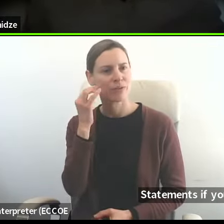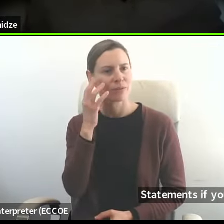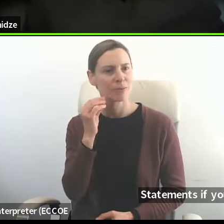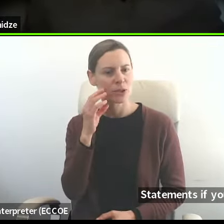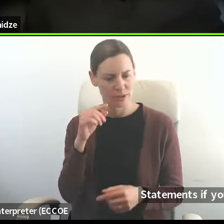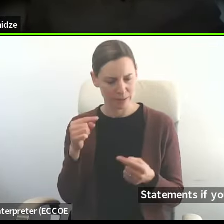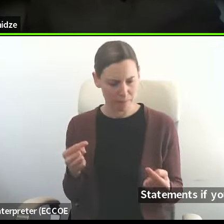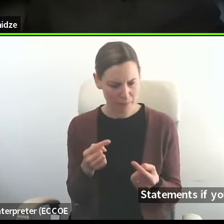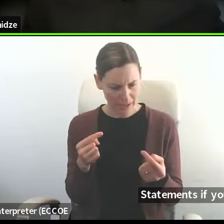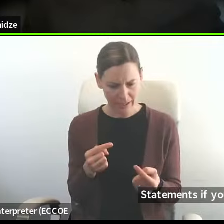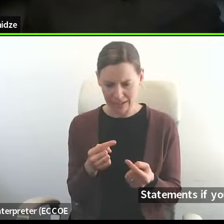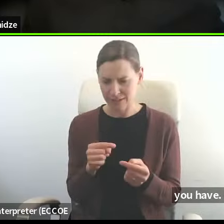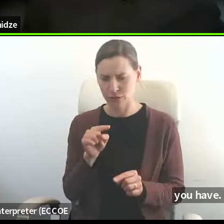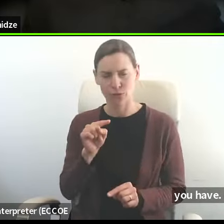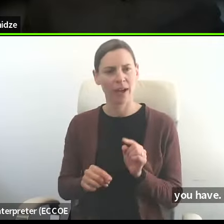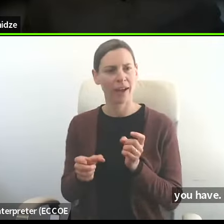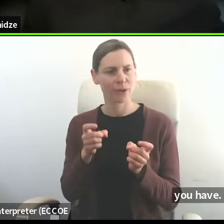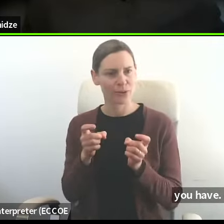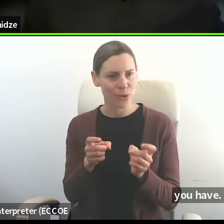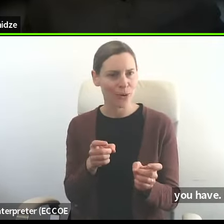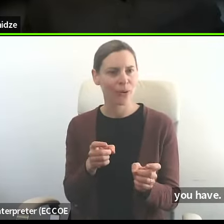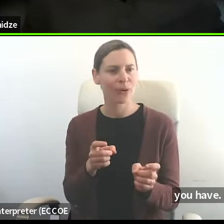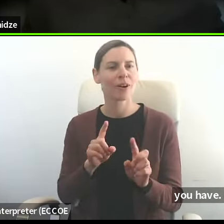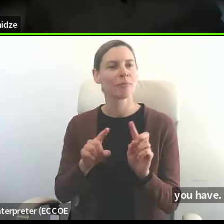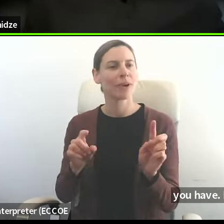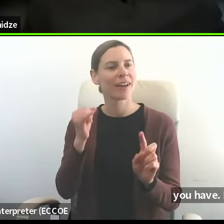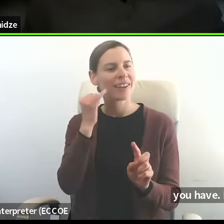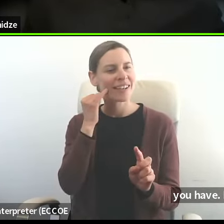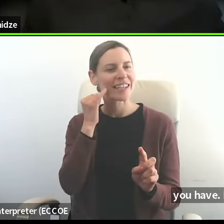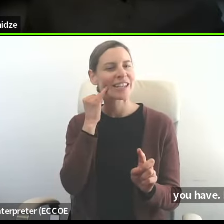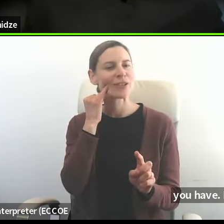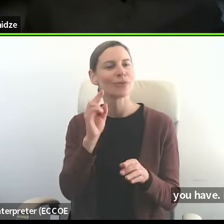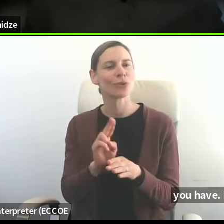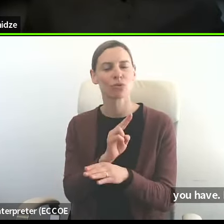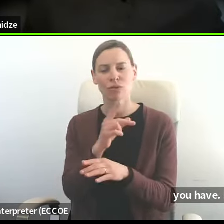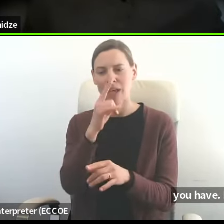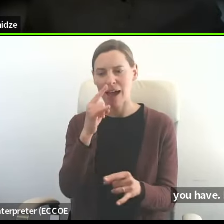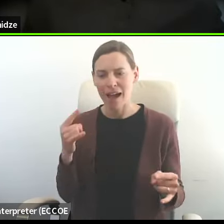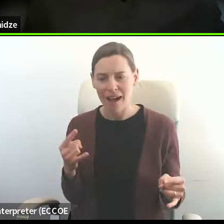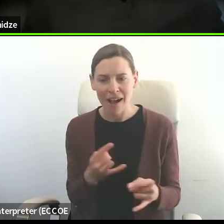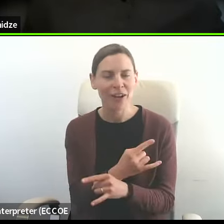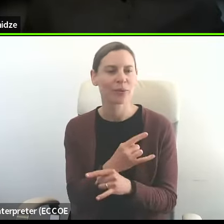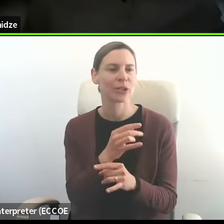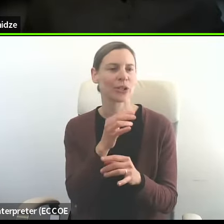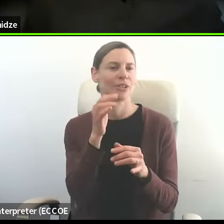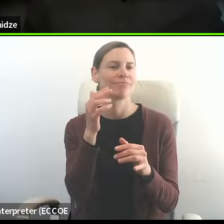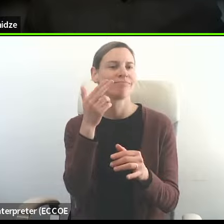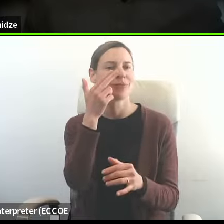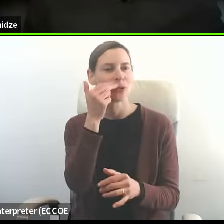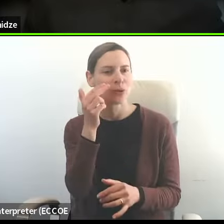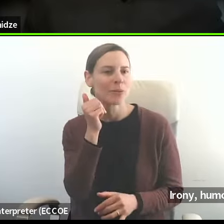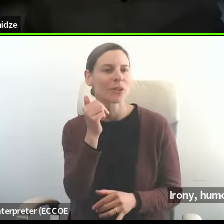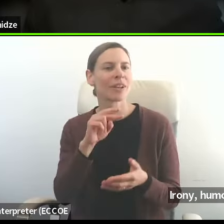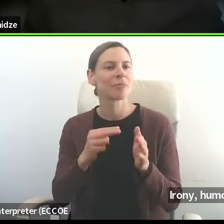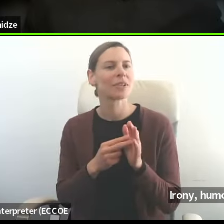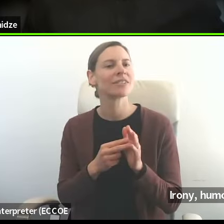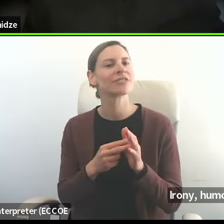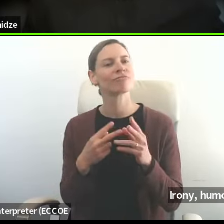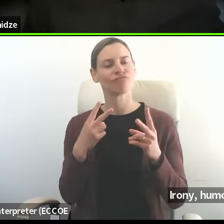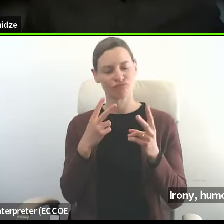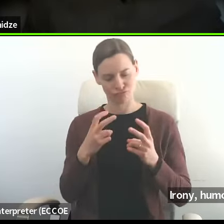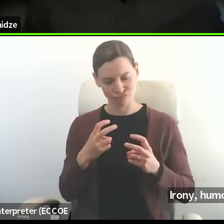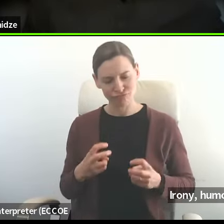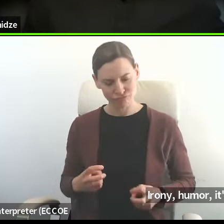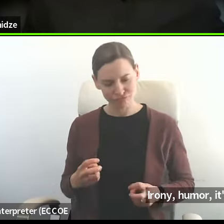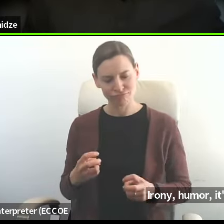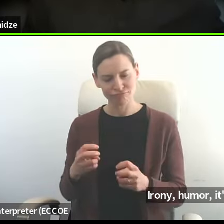bit. Irony, humor, it's a sign that you reflect on yourself and there is a distance.